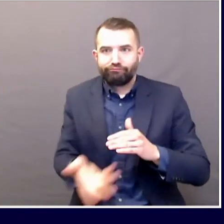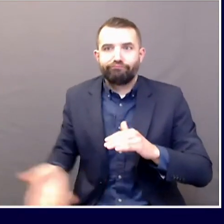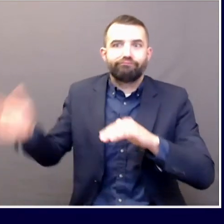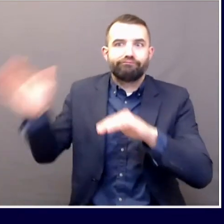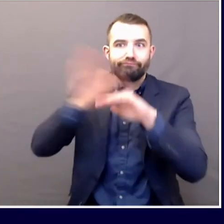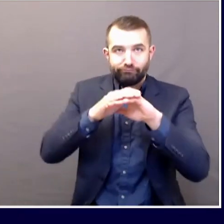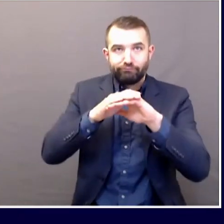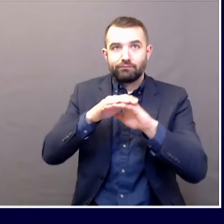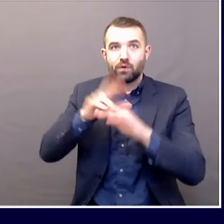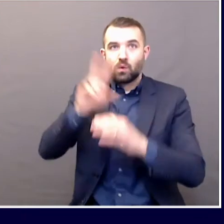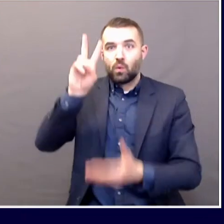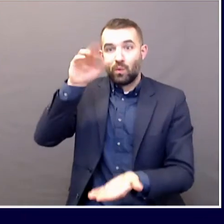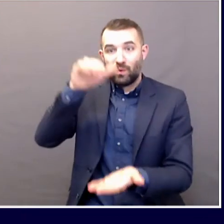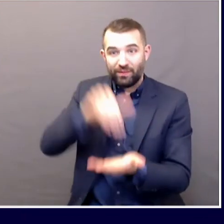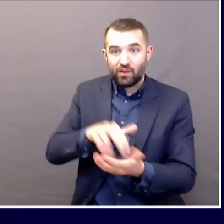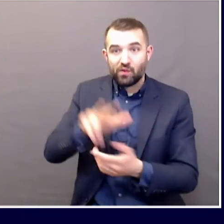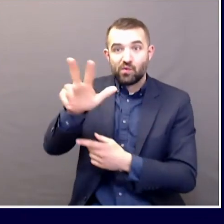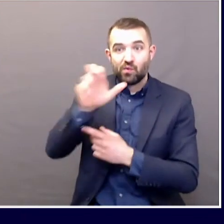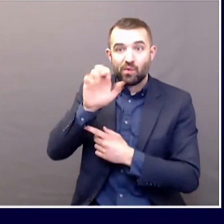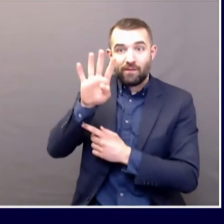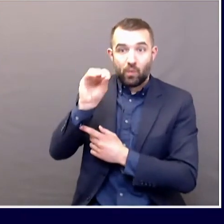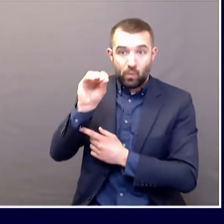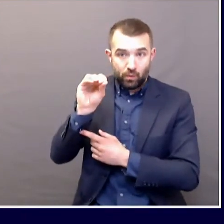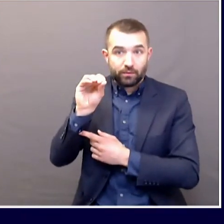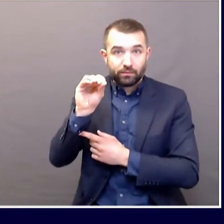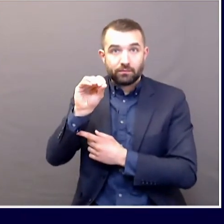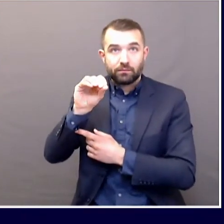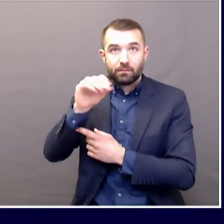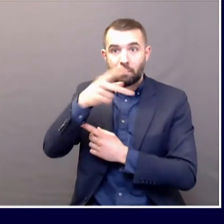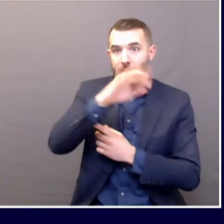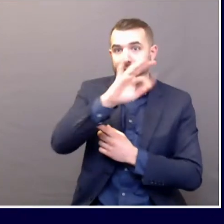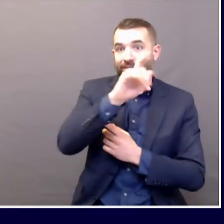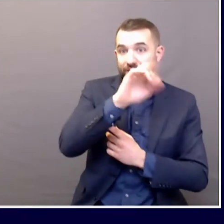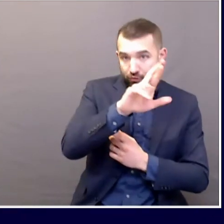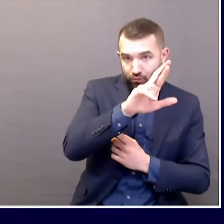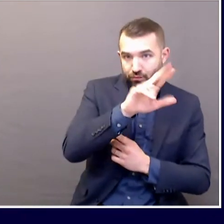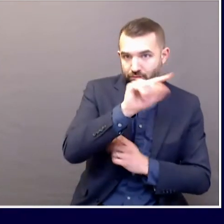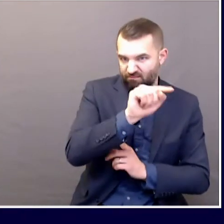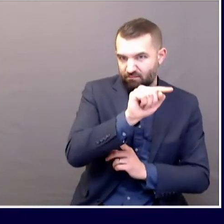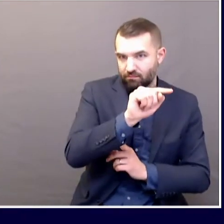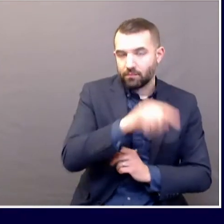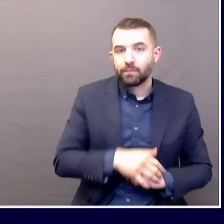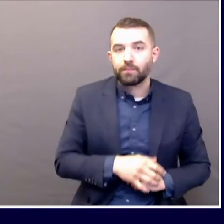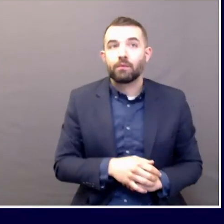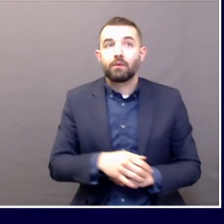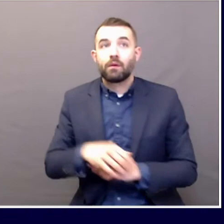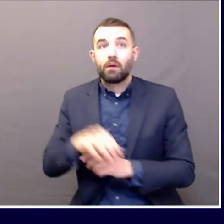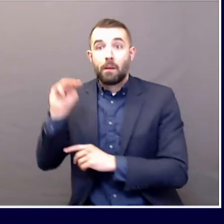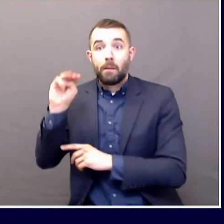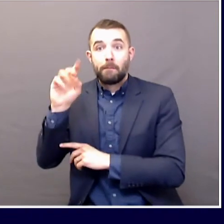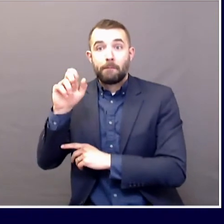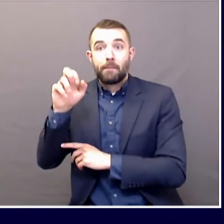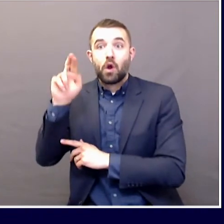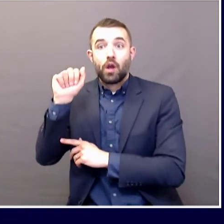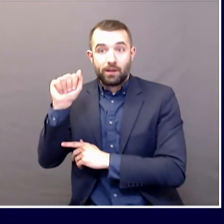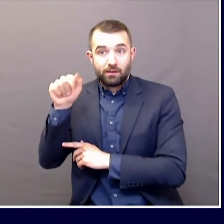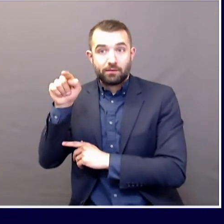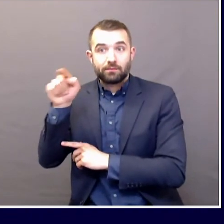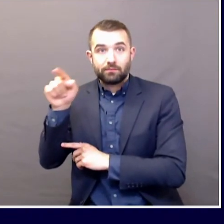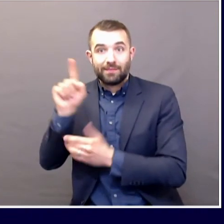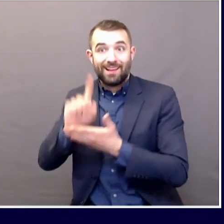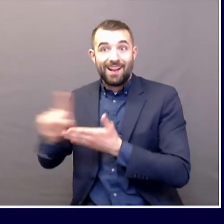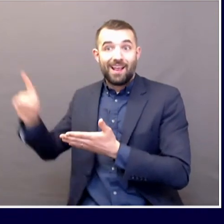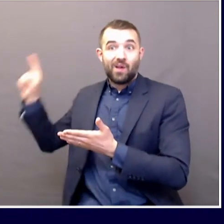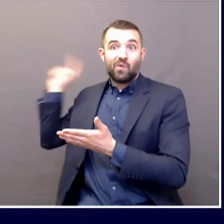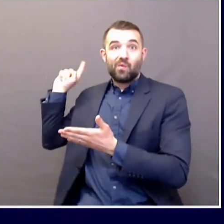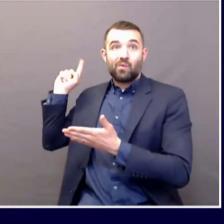2,340 doses of Pfizer vaccine alone. The number and volume of Moderna vaccines from last week to this week is